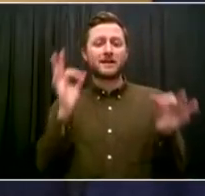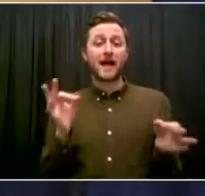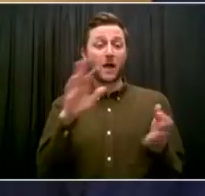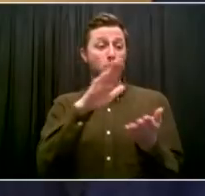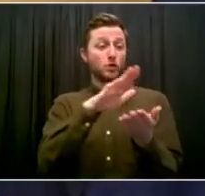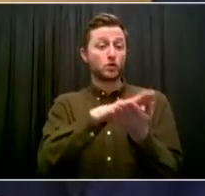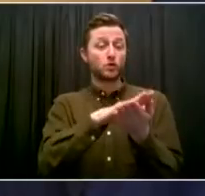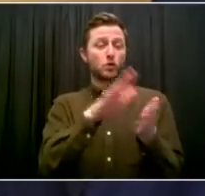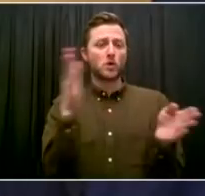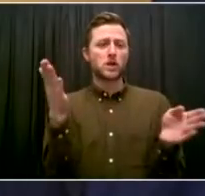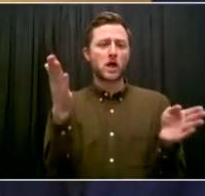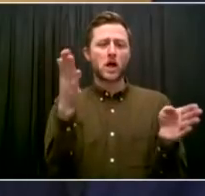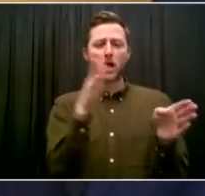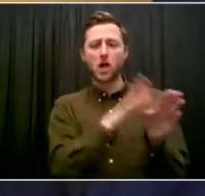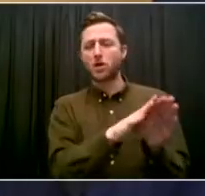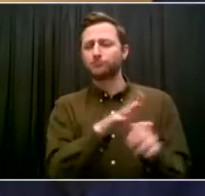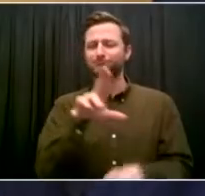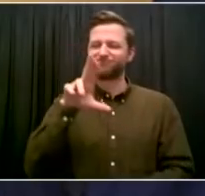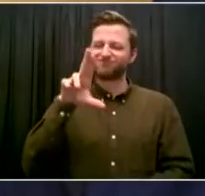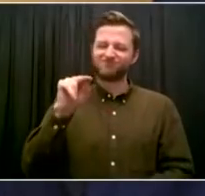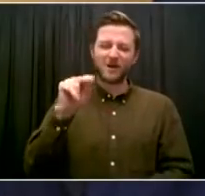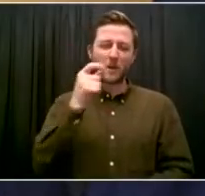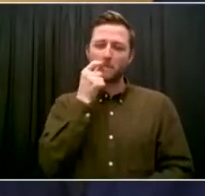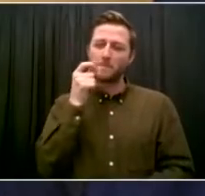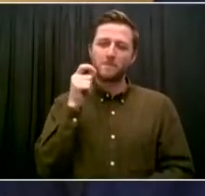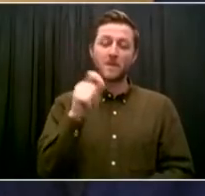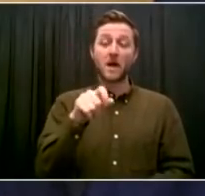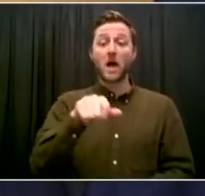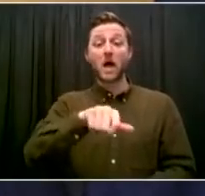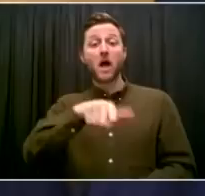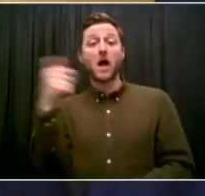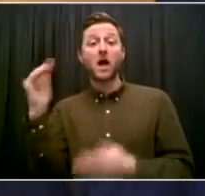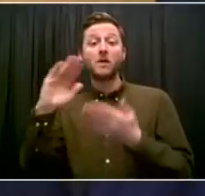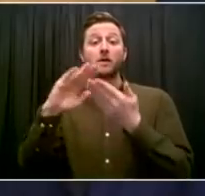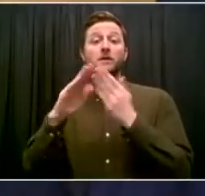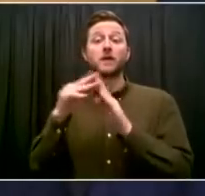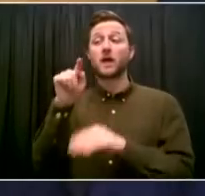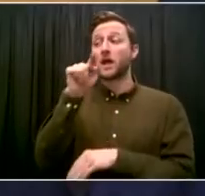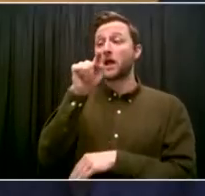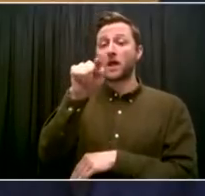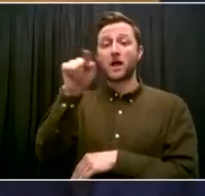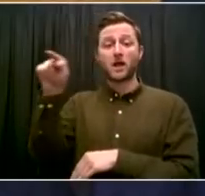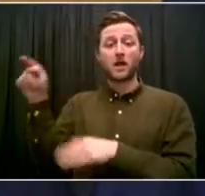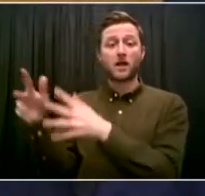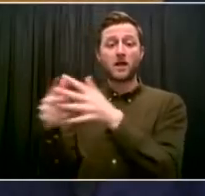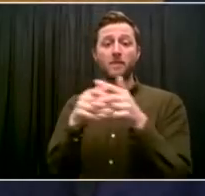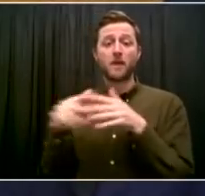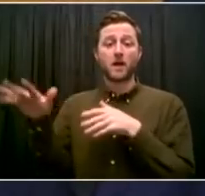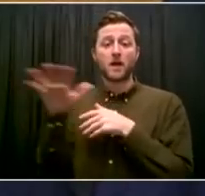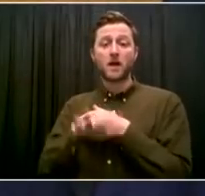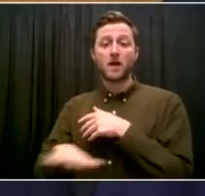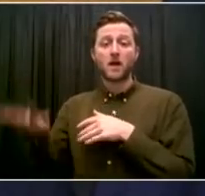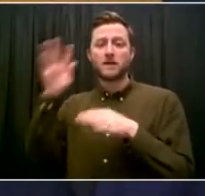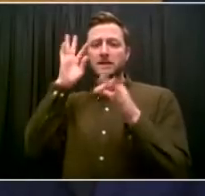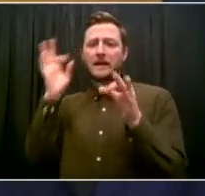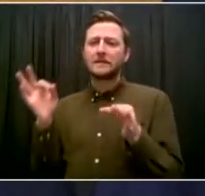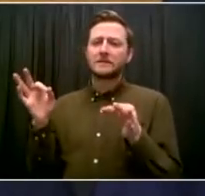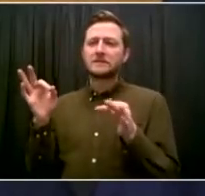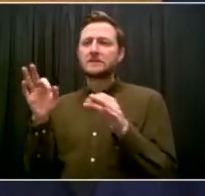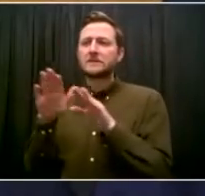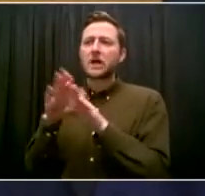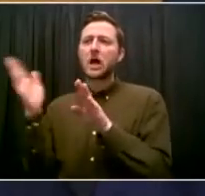other cities closed around us, we were clear in our message. We did not give parents